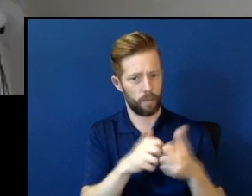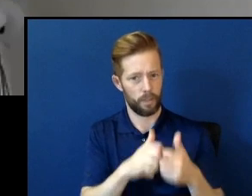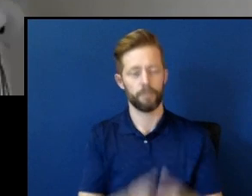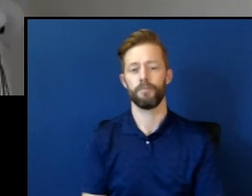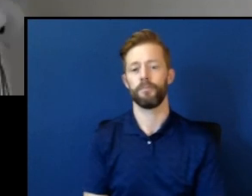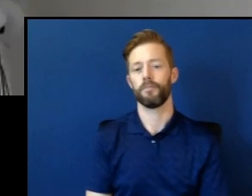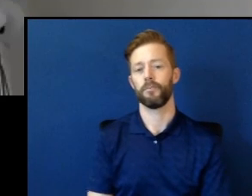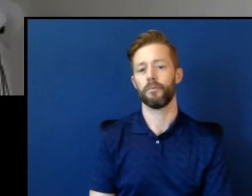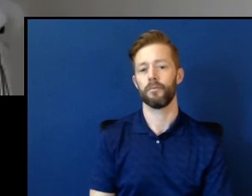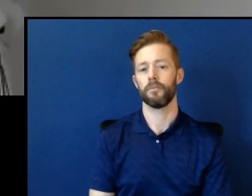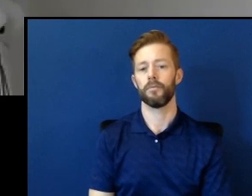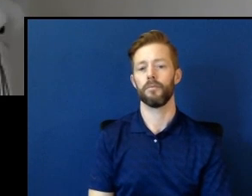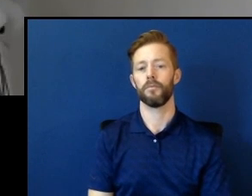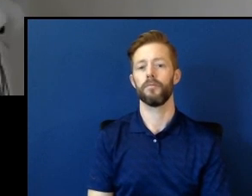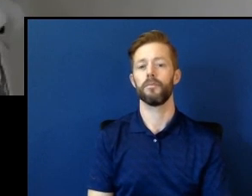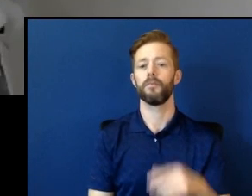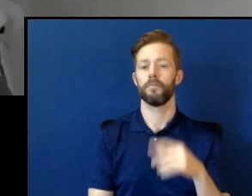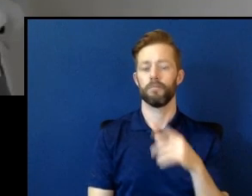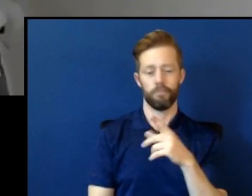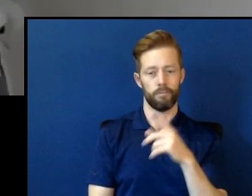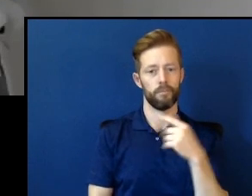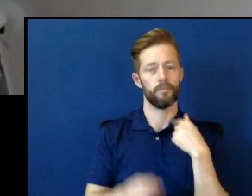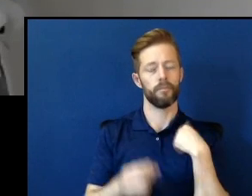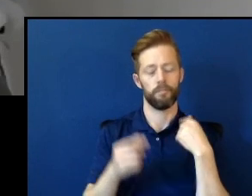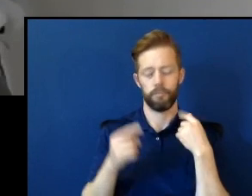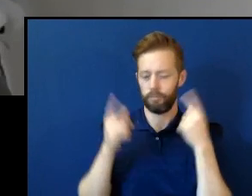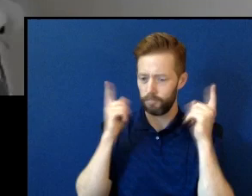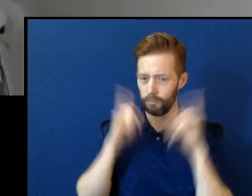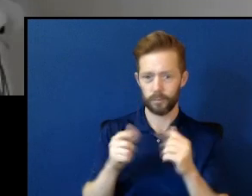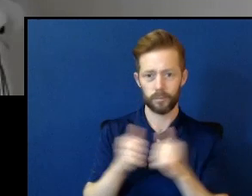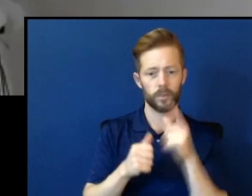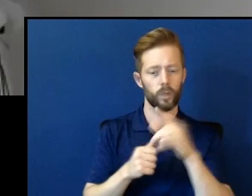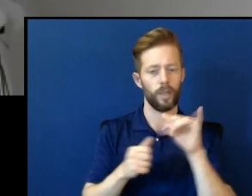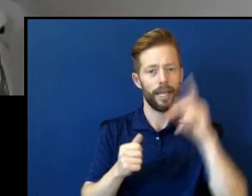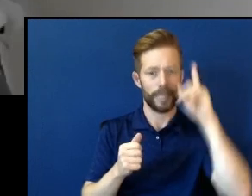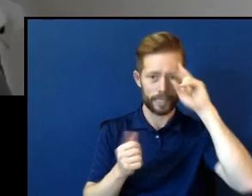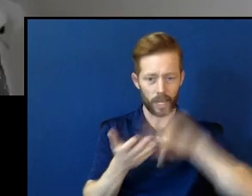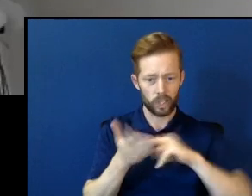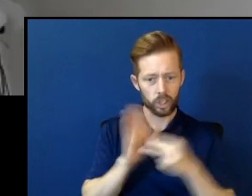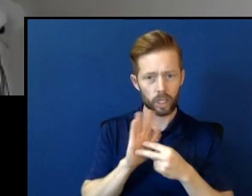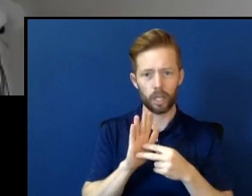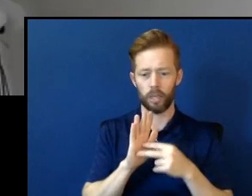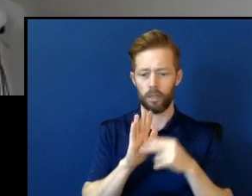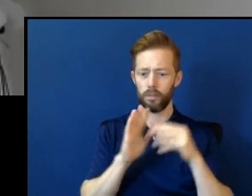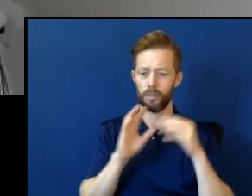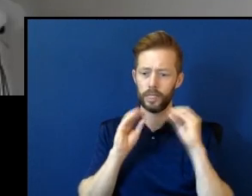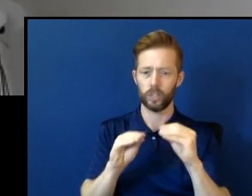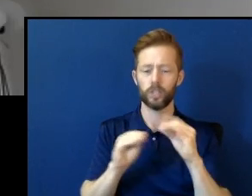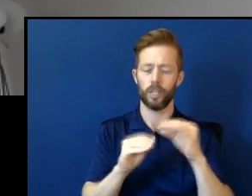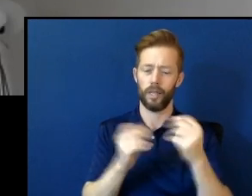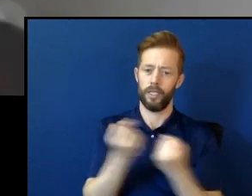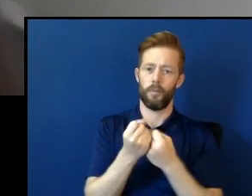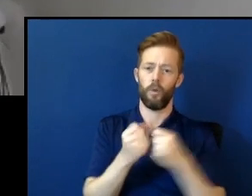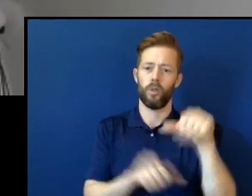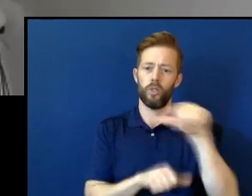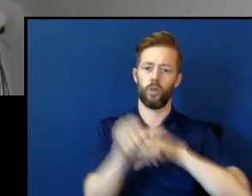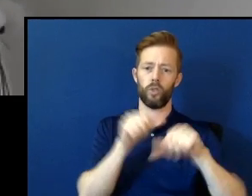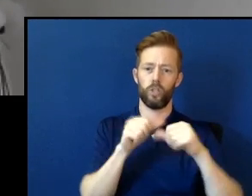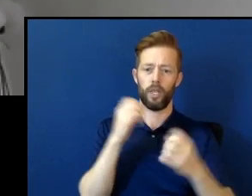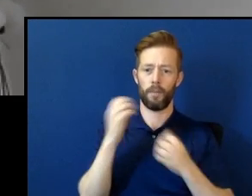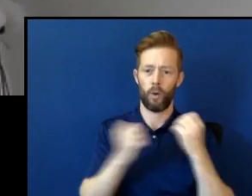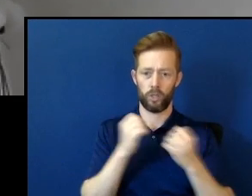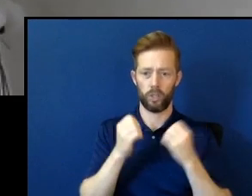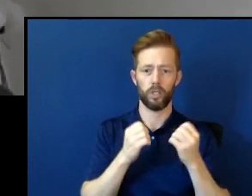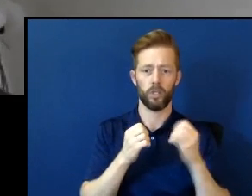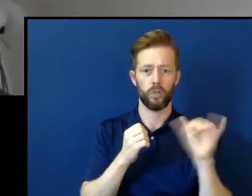Yeah, I totally agree with you. Like adults' intentionality and the intentional teaching to support those social emotional